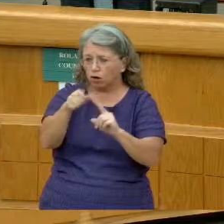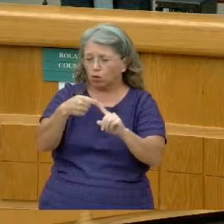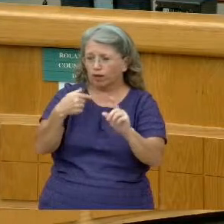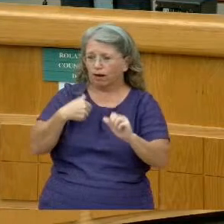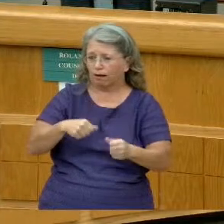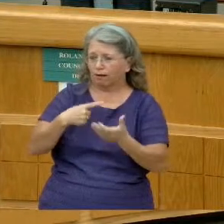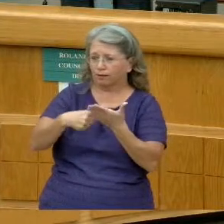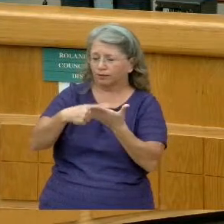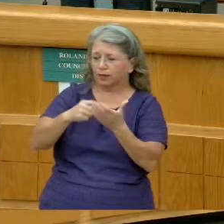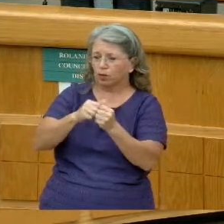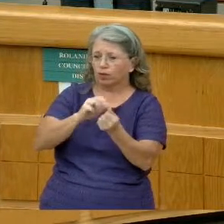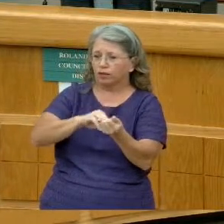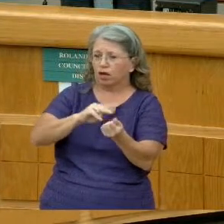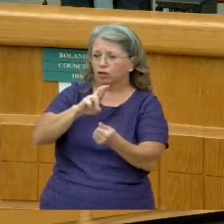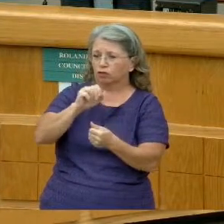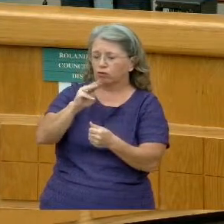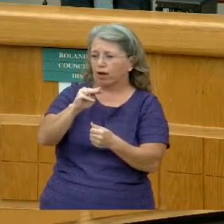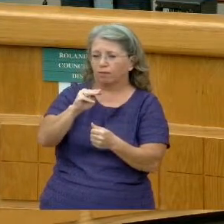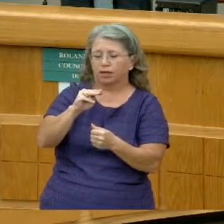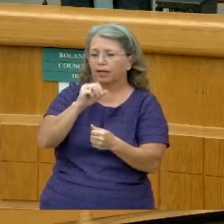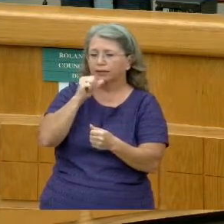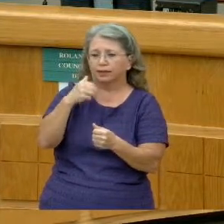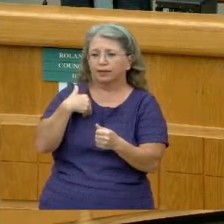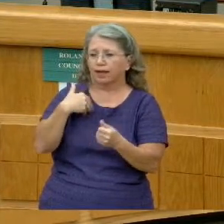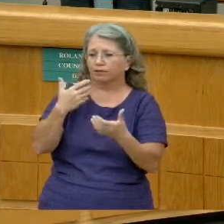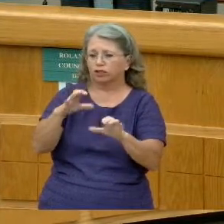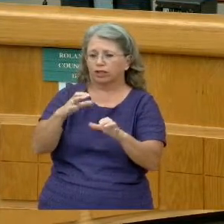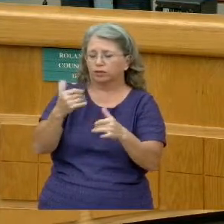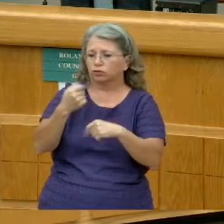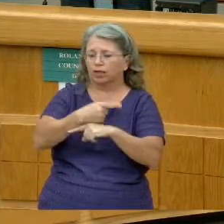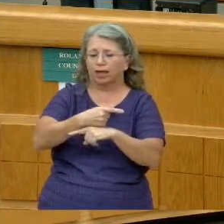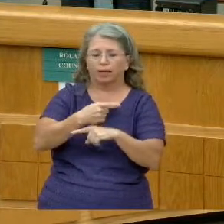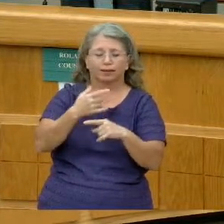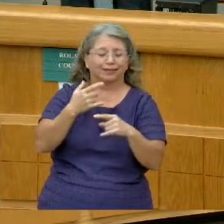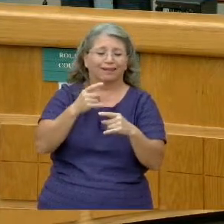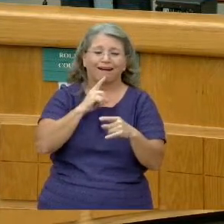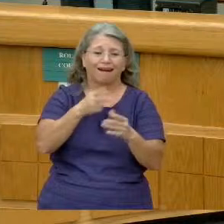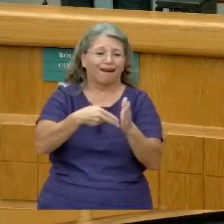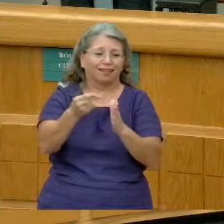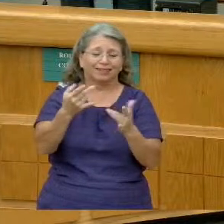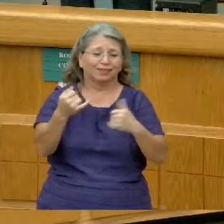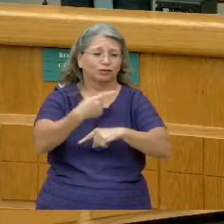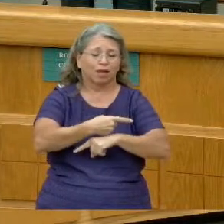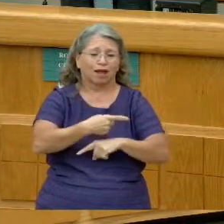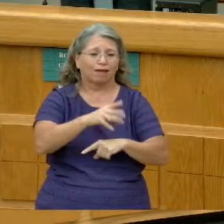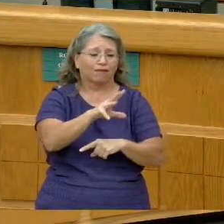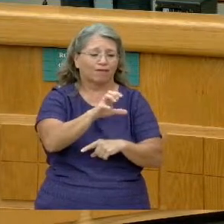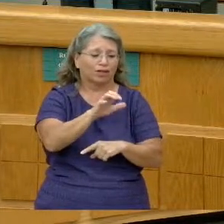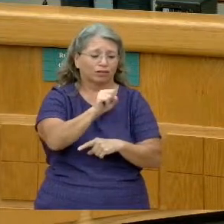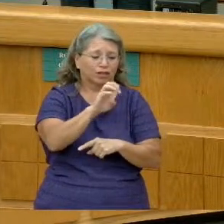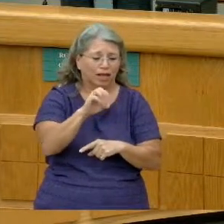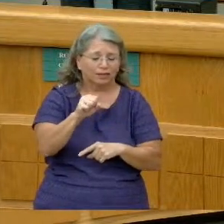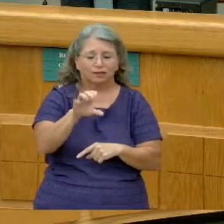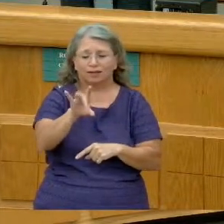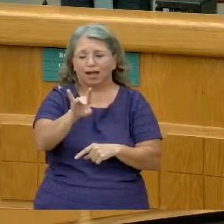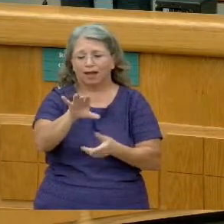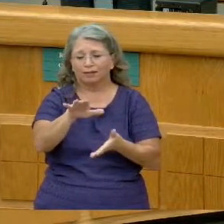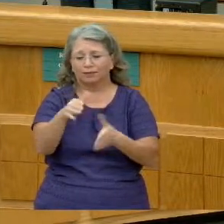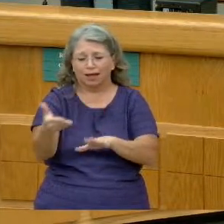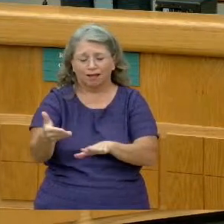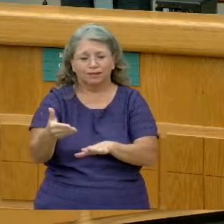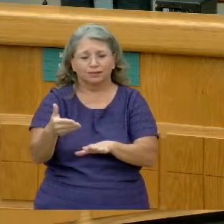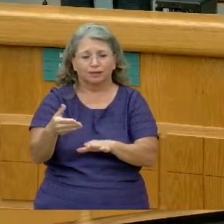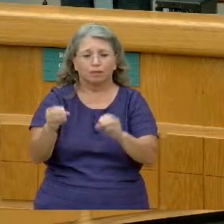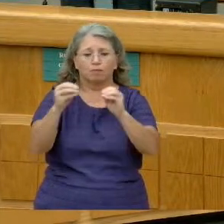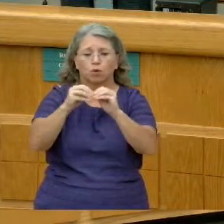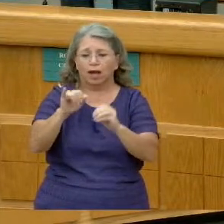so today because, quite frankly, with 500 cases, 8 deaths, and increasing ICUs, it's just